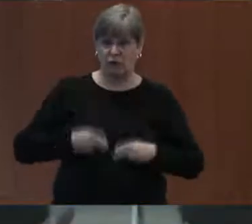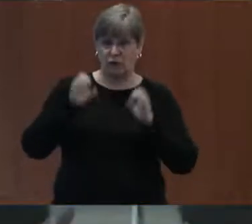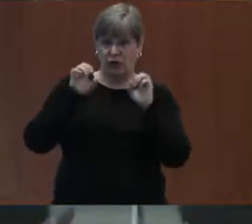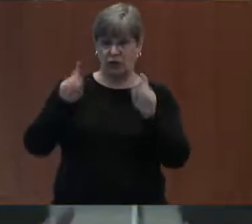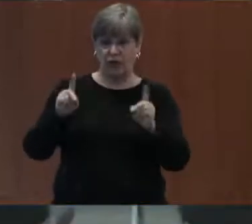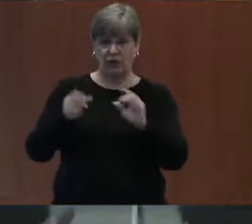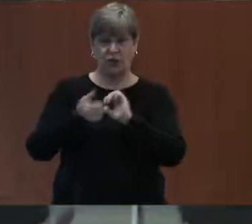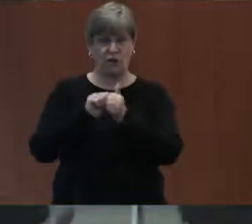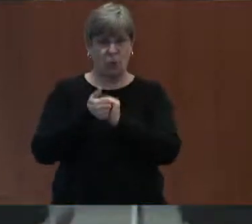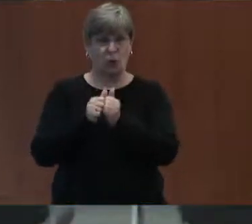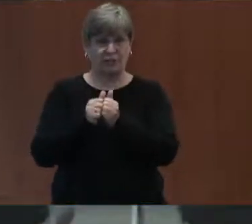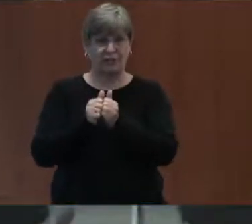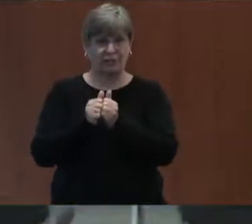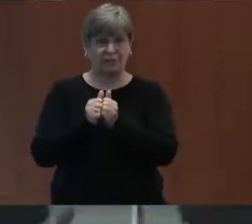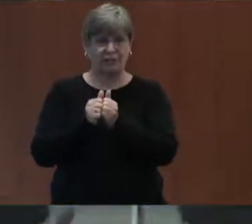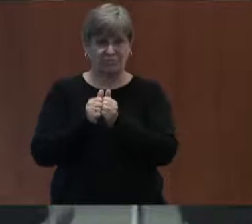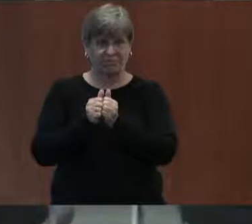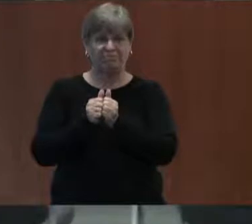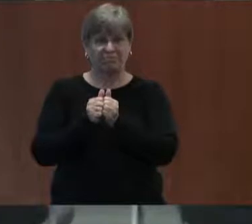education and sports.